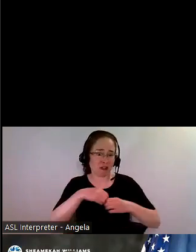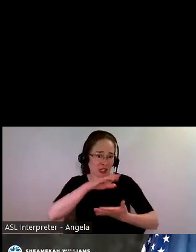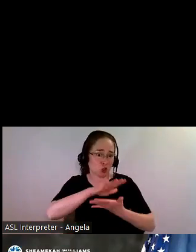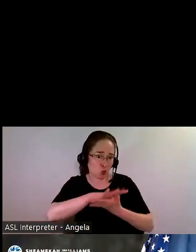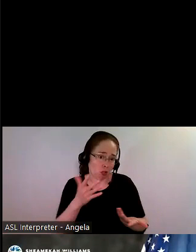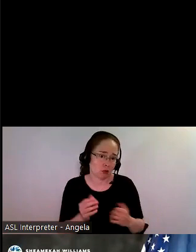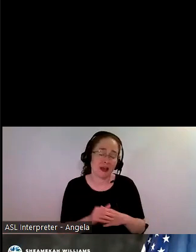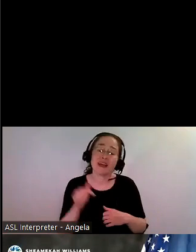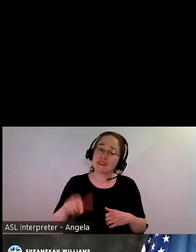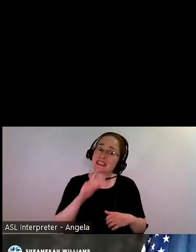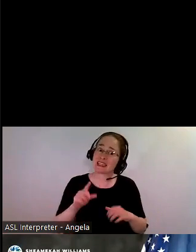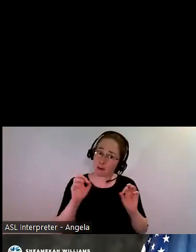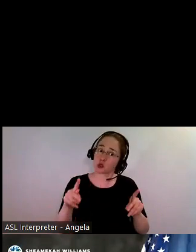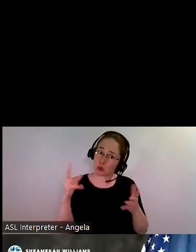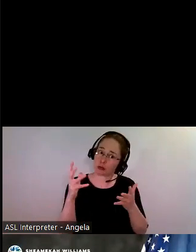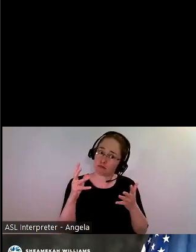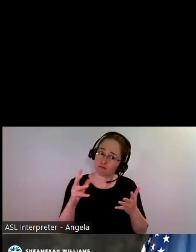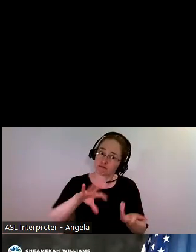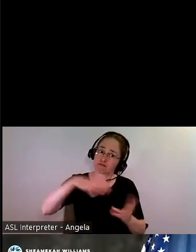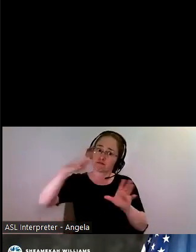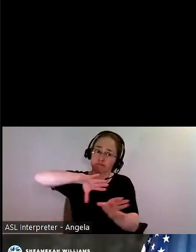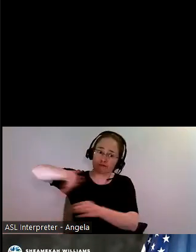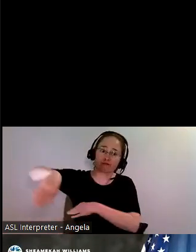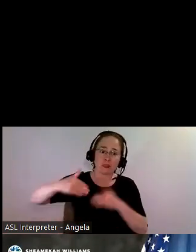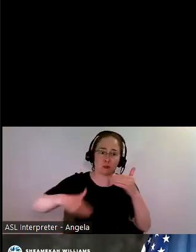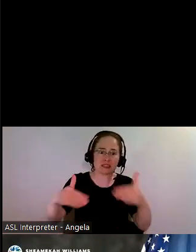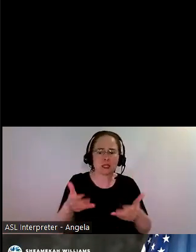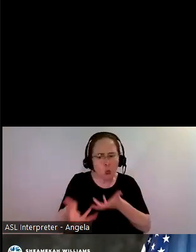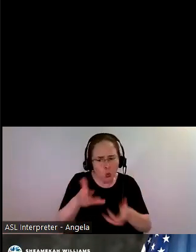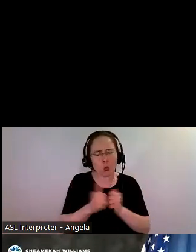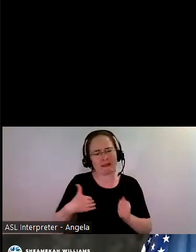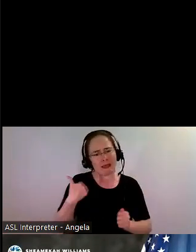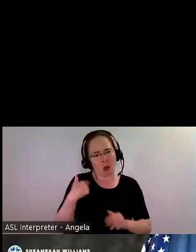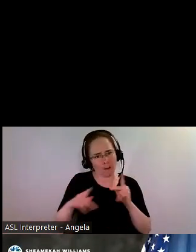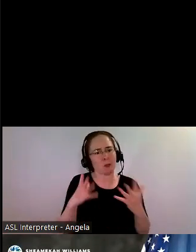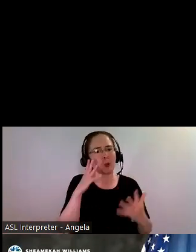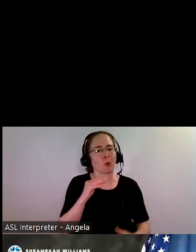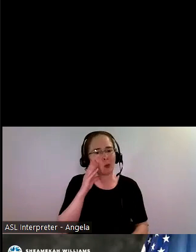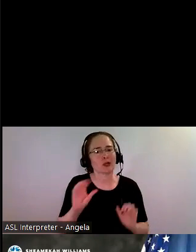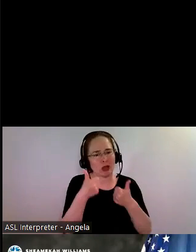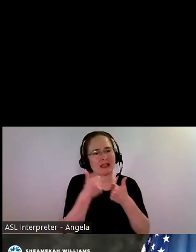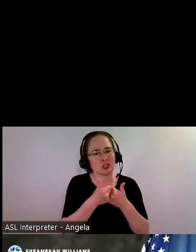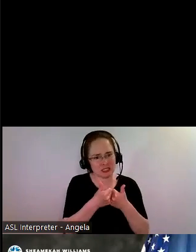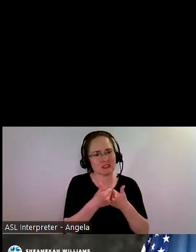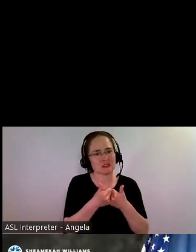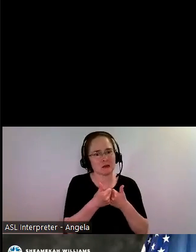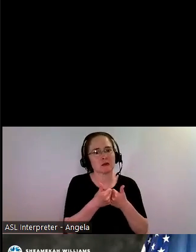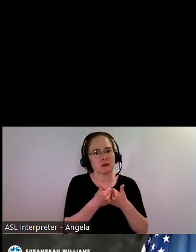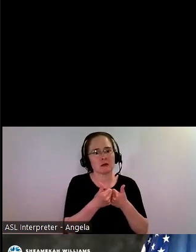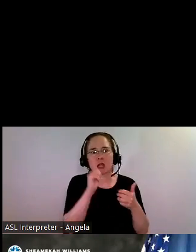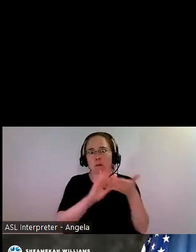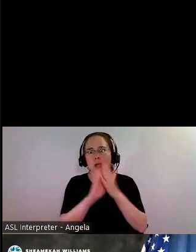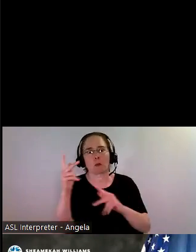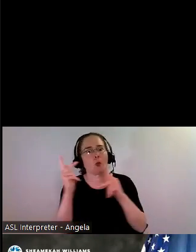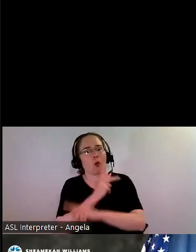opportunity to derail that process and work with those young people that are really having challenges and preventing them from going further and further into the